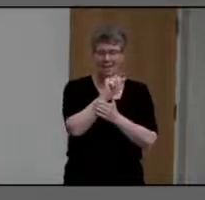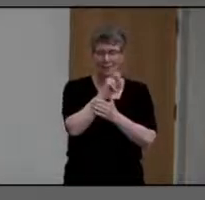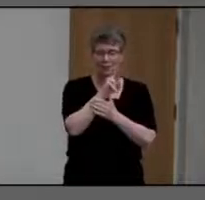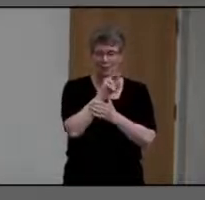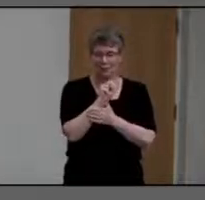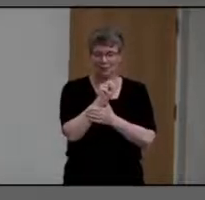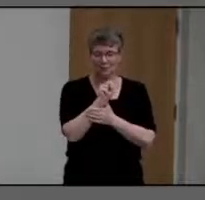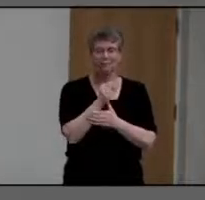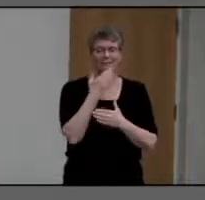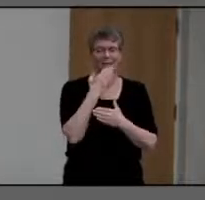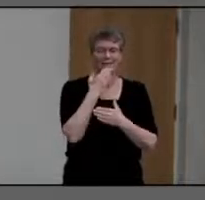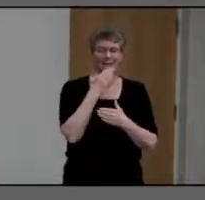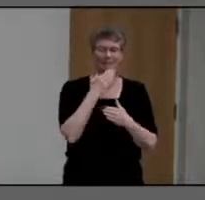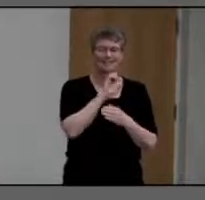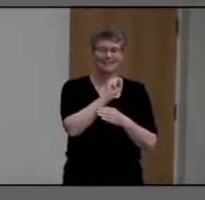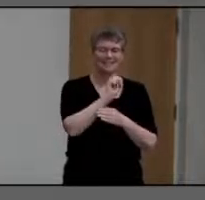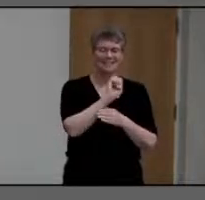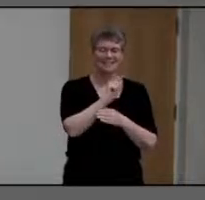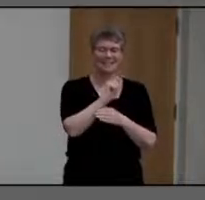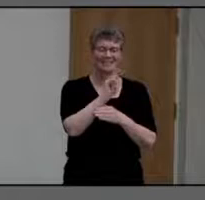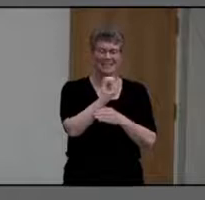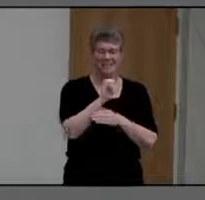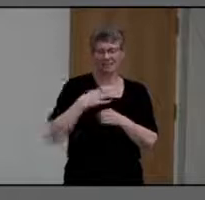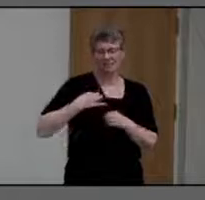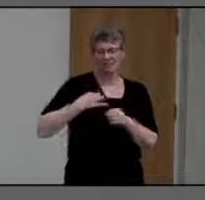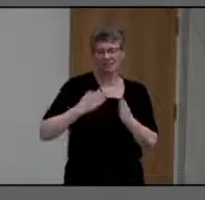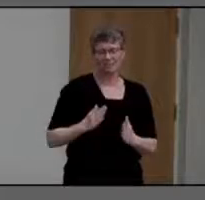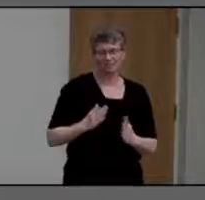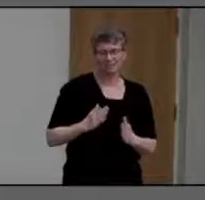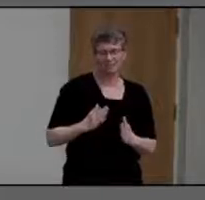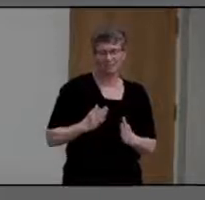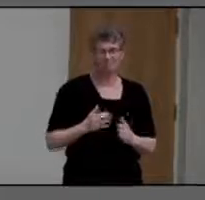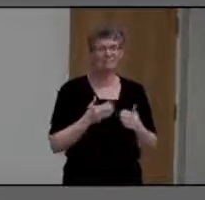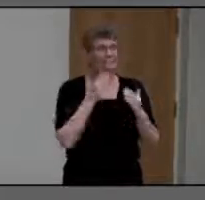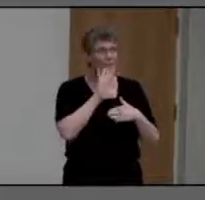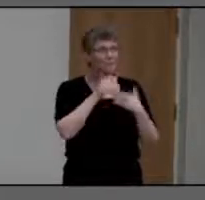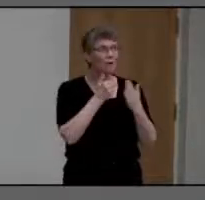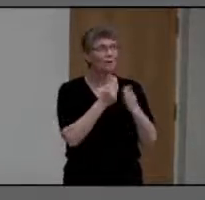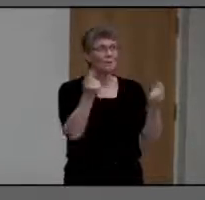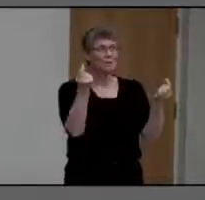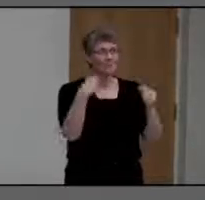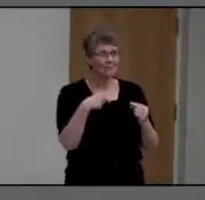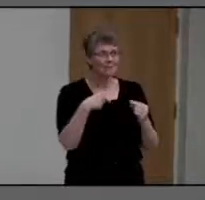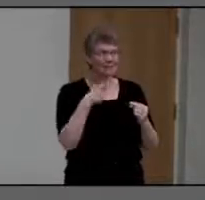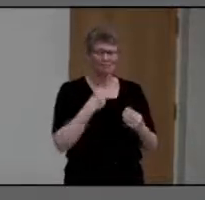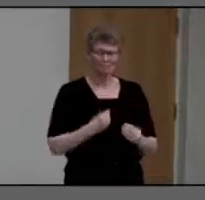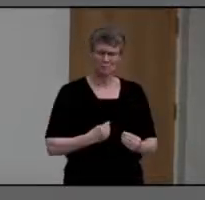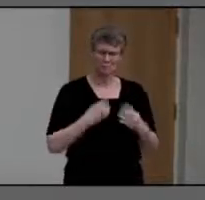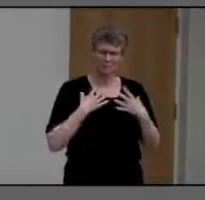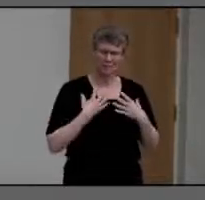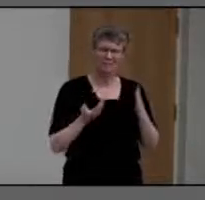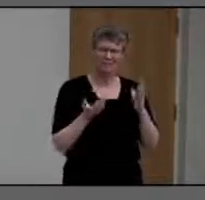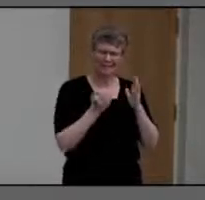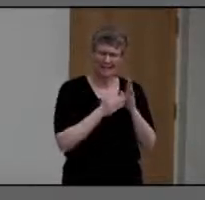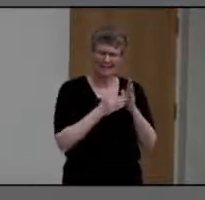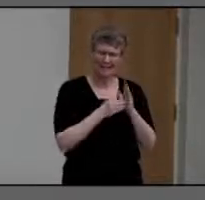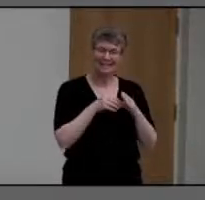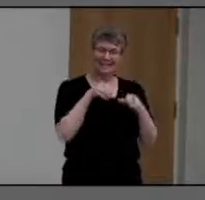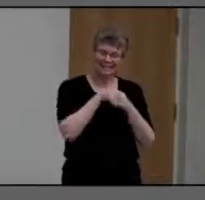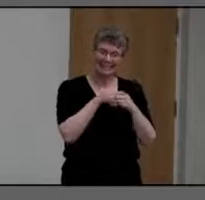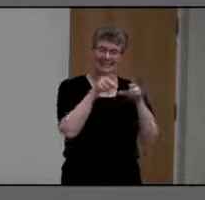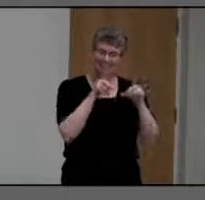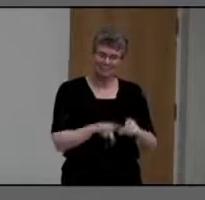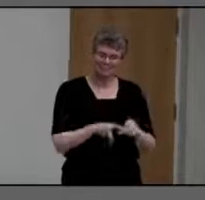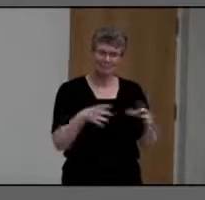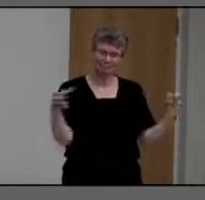final thanks. Thank you so much for being here. I can't tell you how thrilled I am to finally be able to have one of these in person. I don't